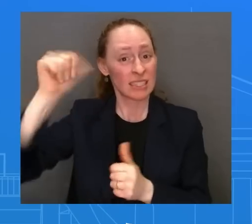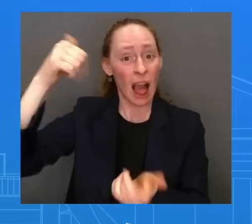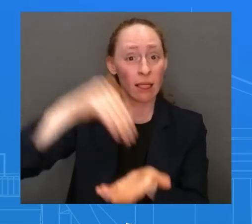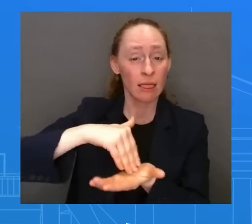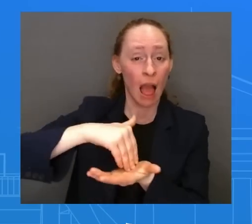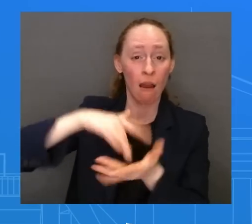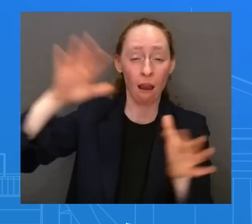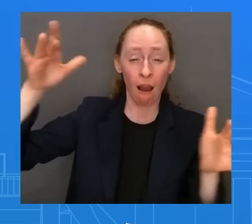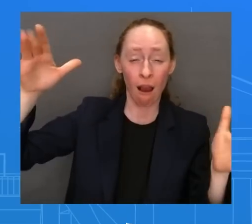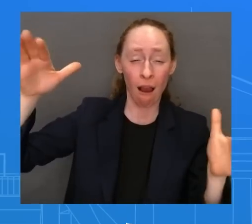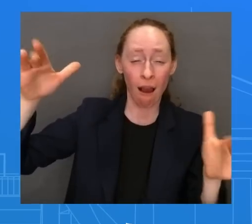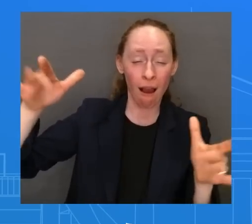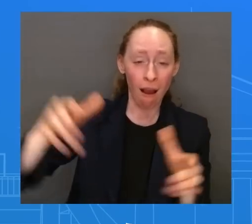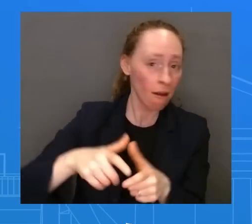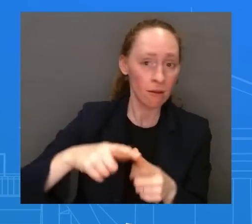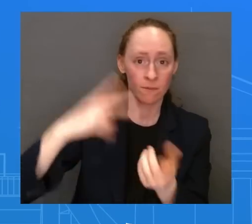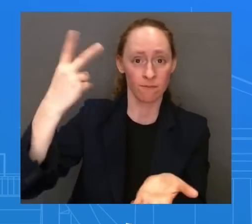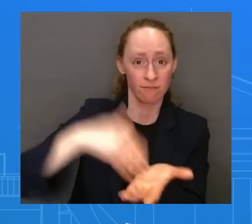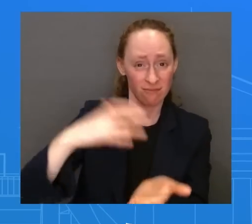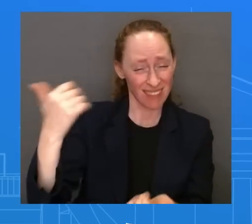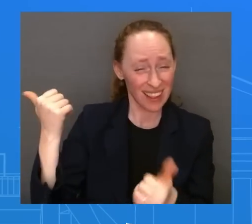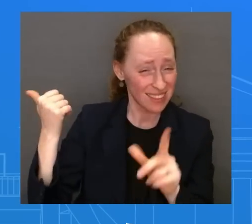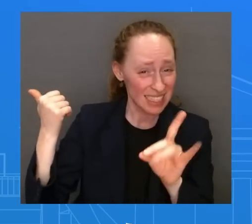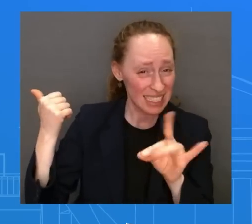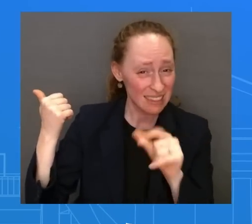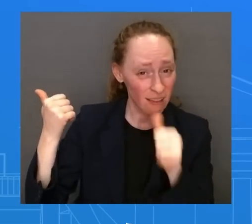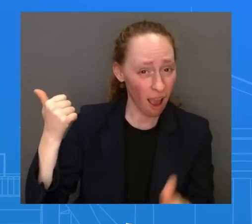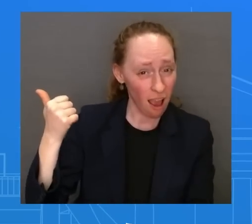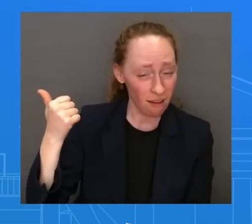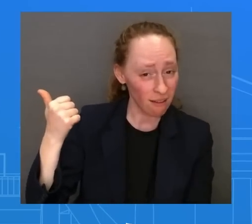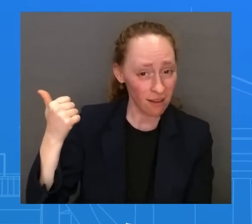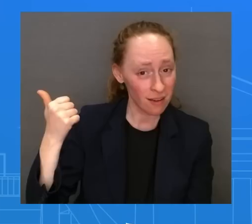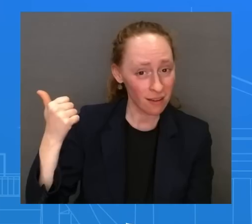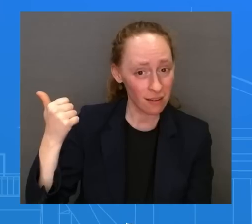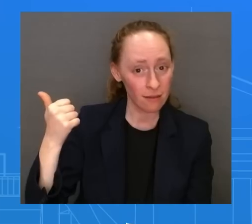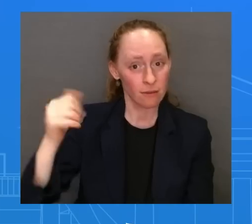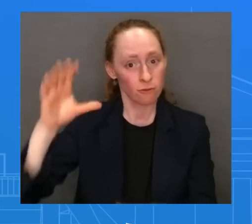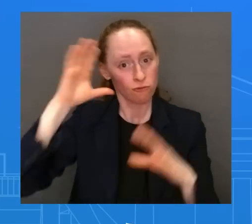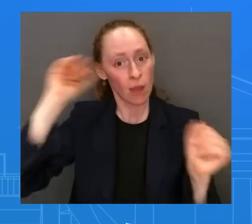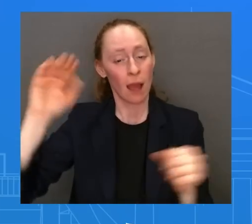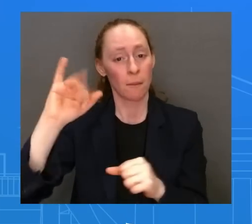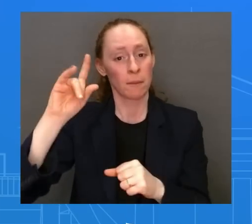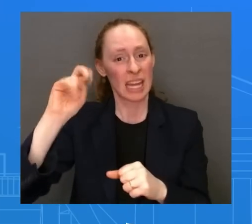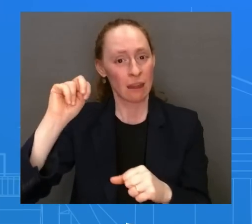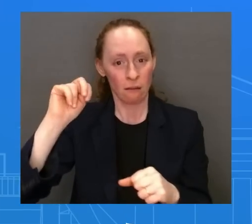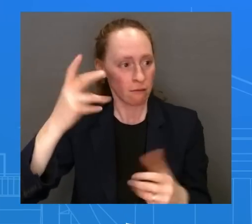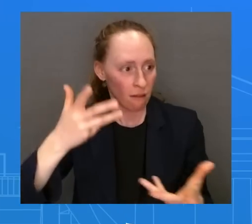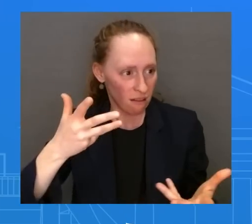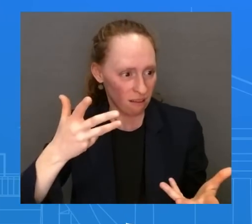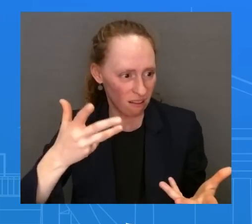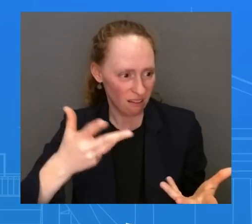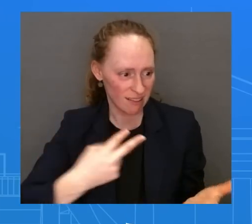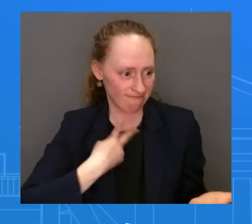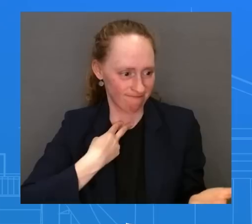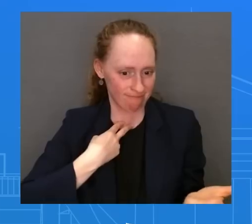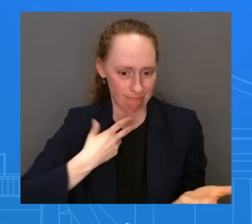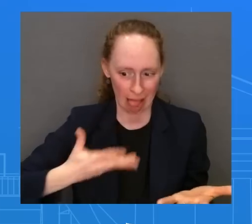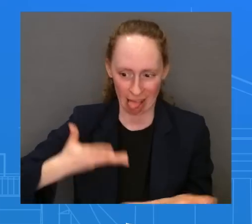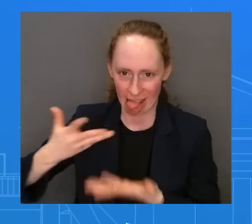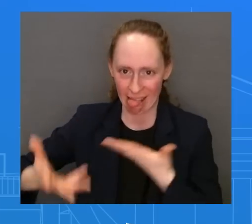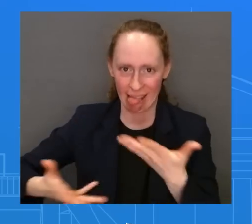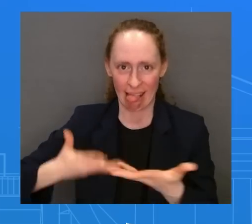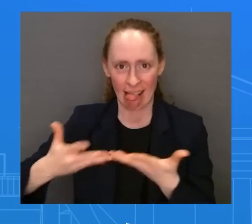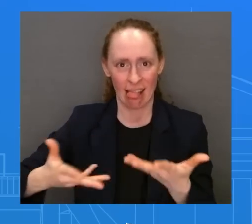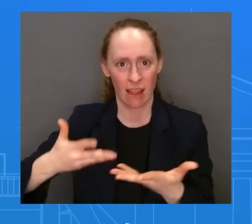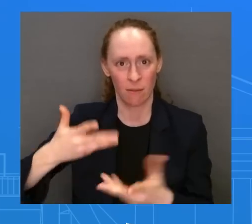to change he had to deal with it based on what he inherited months plant did he not he had to take eight